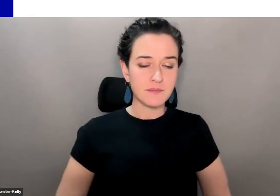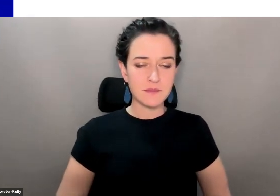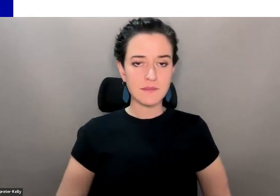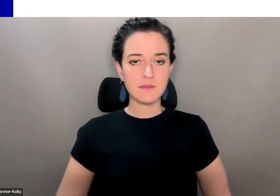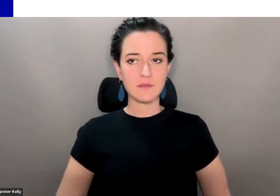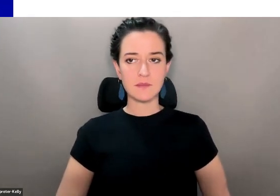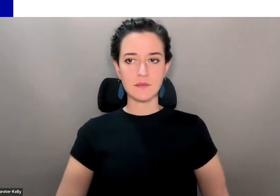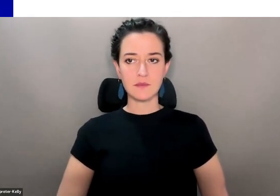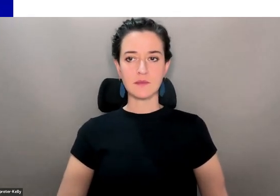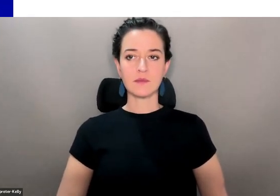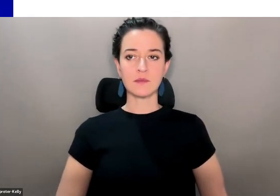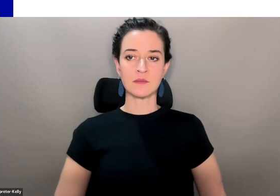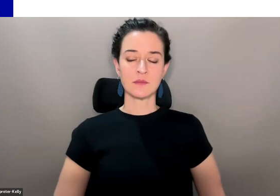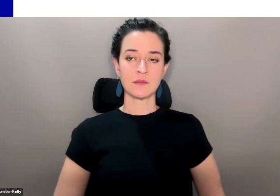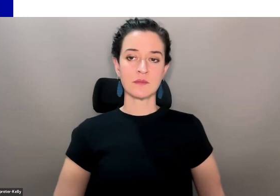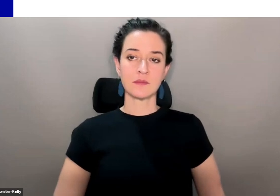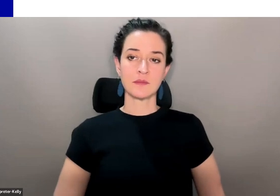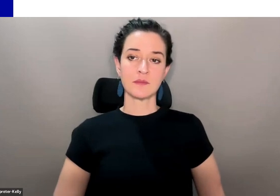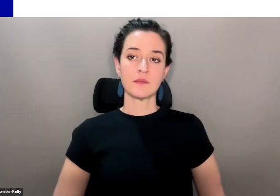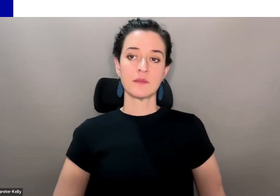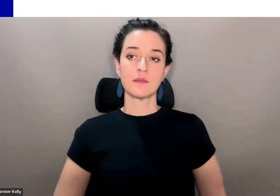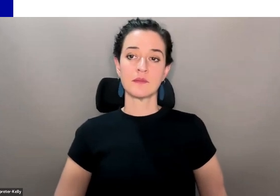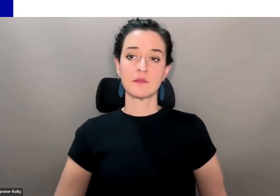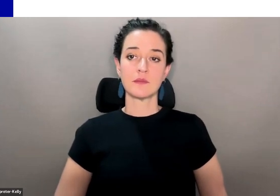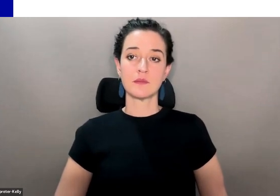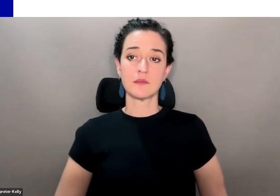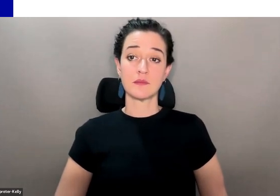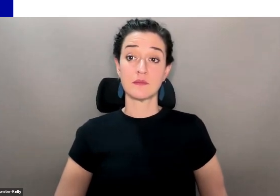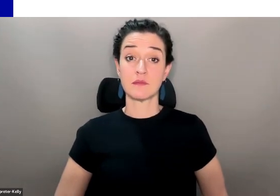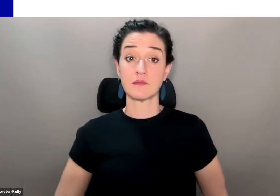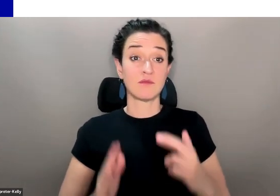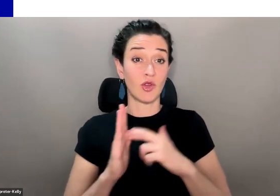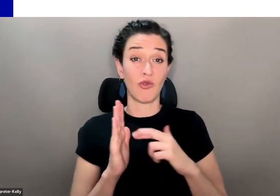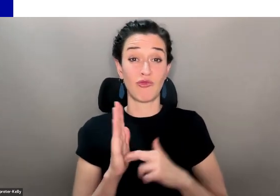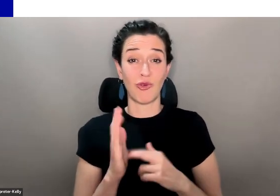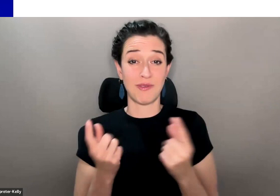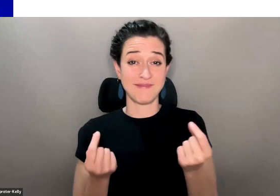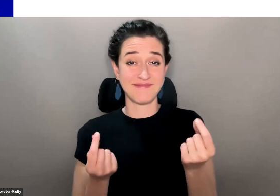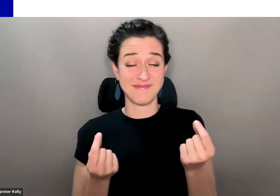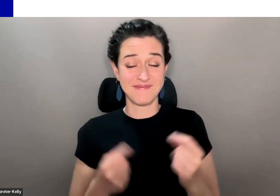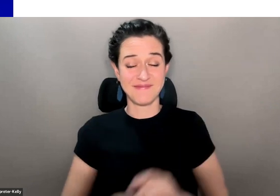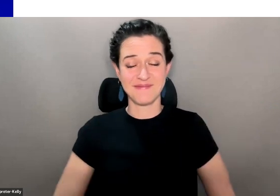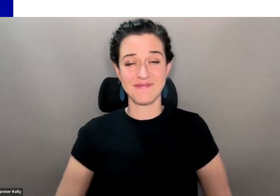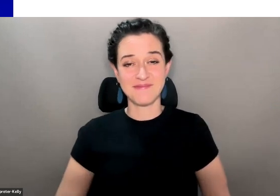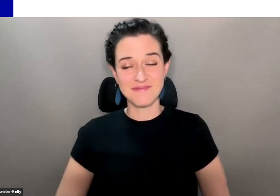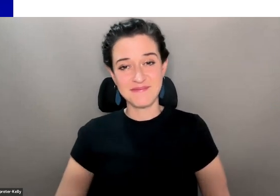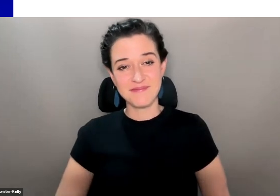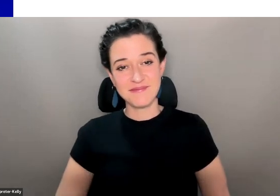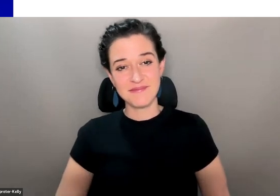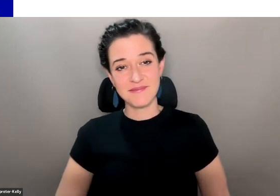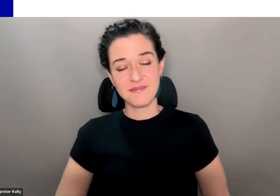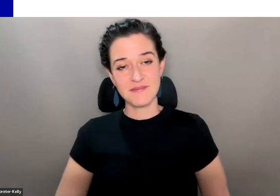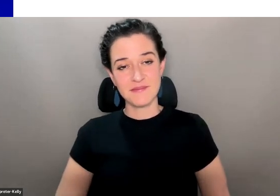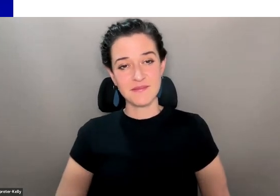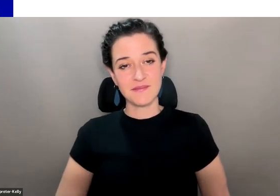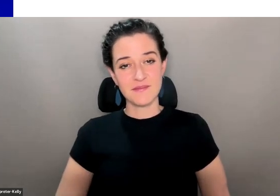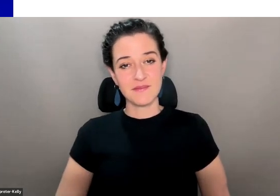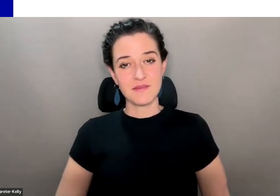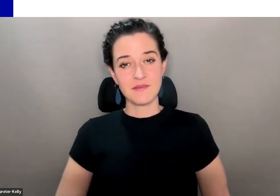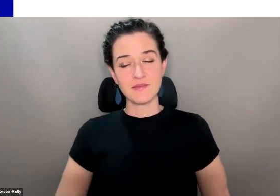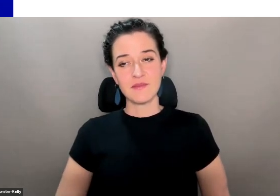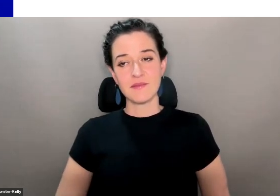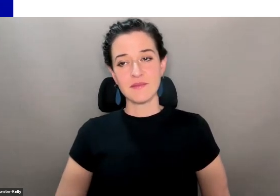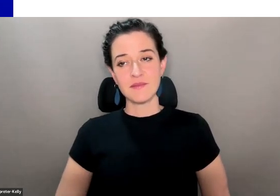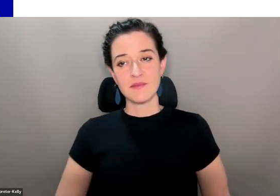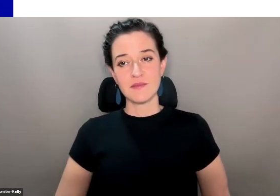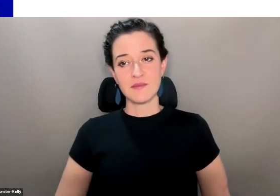of developing this rule. So what does the rule actually do in response to this issue? We have,